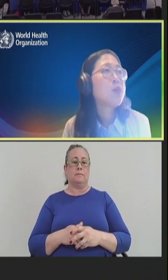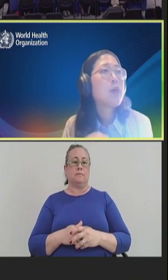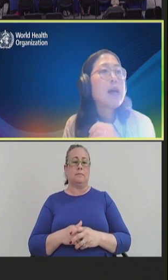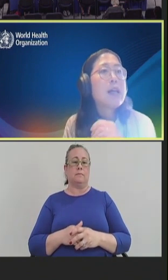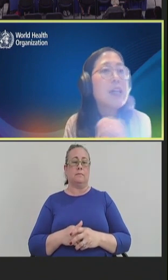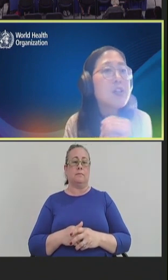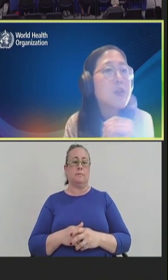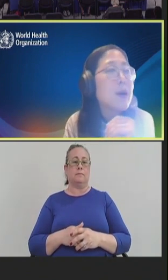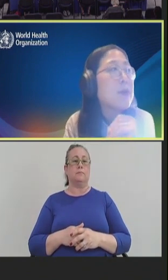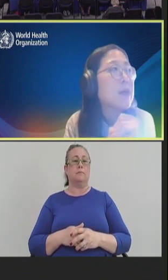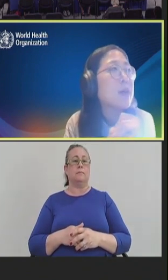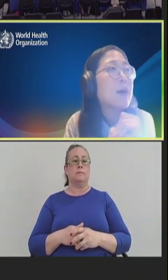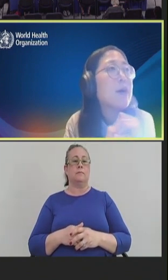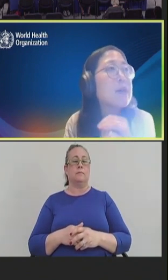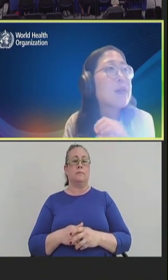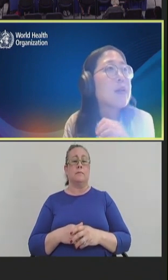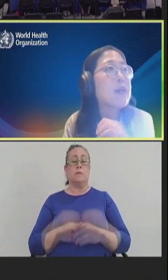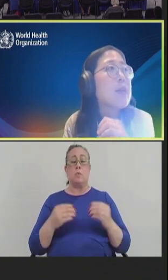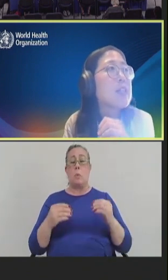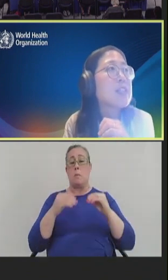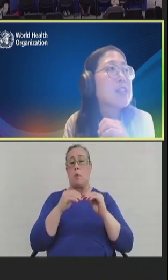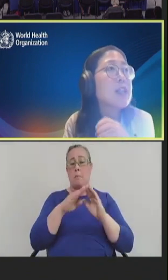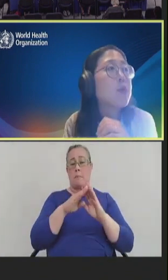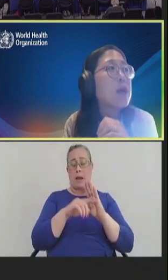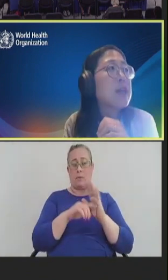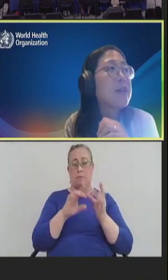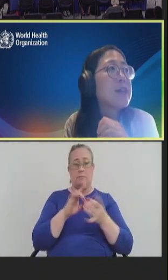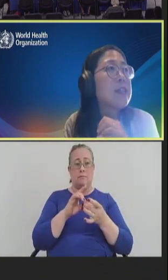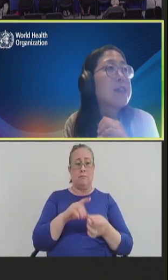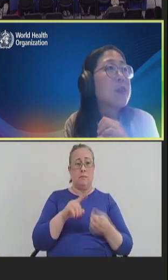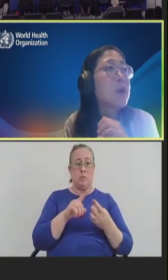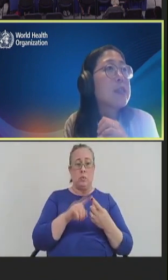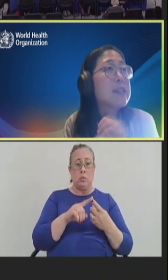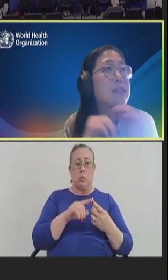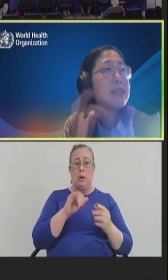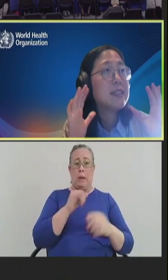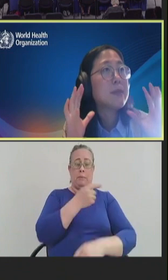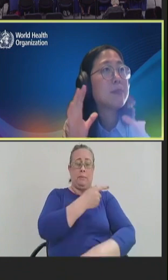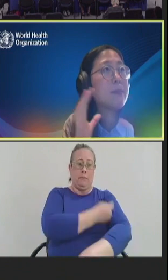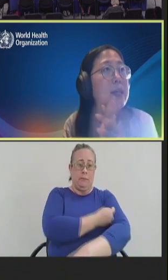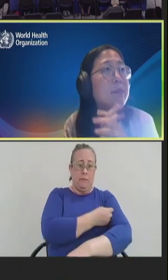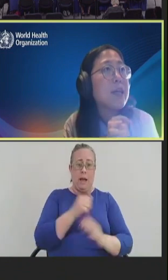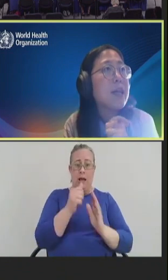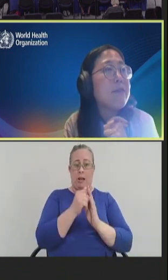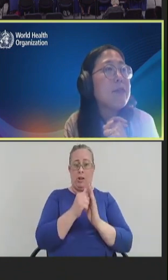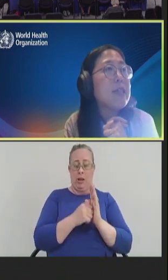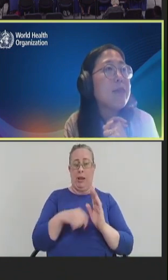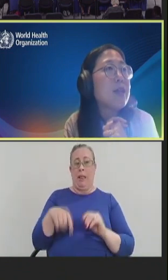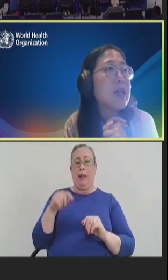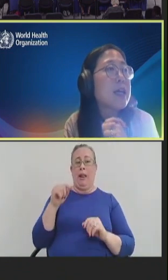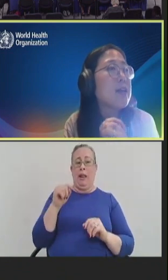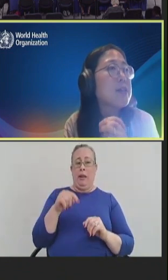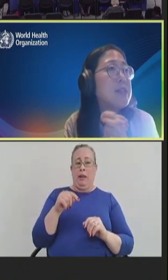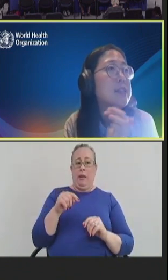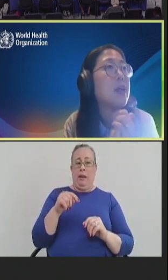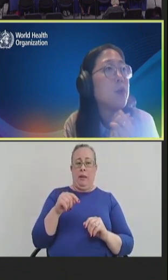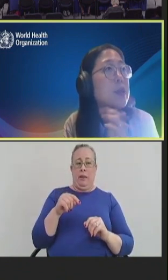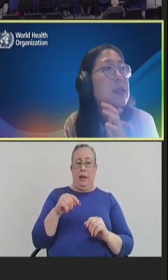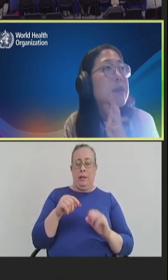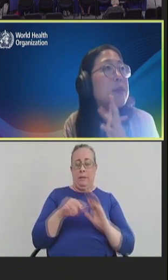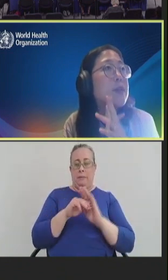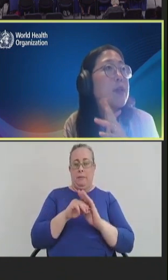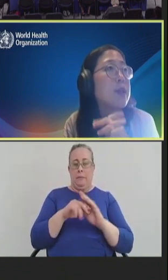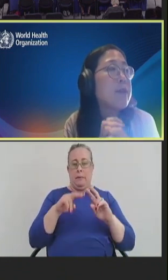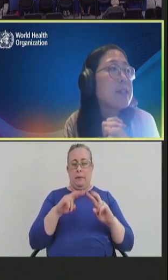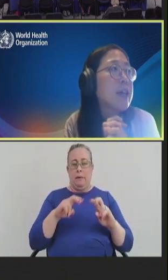Yeah, to provide an additional background about the Immunization Agenda 2030. So this specific EPI 50 modeling analysis